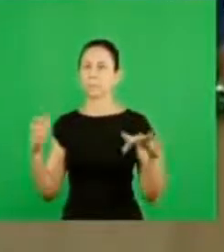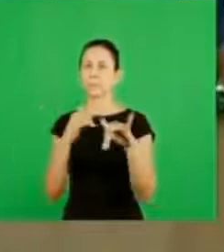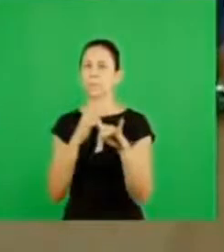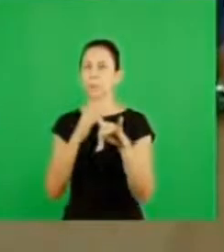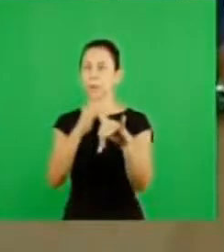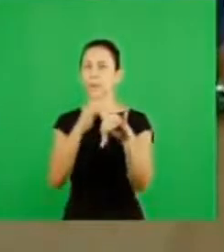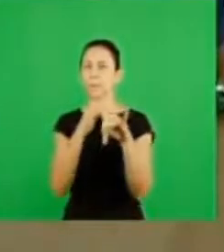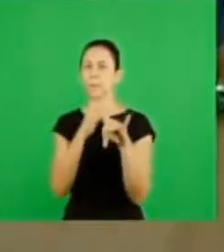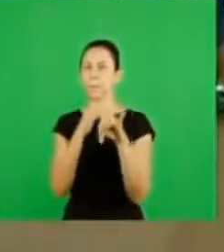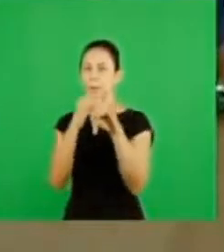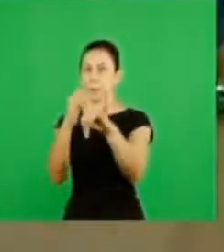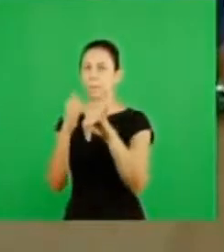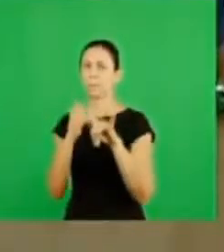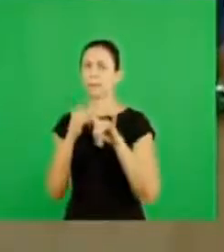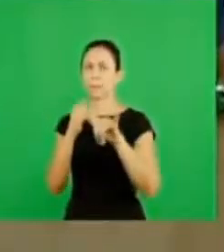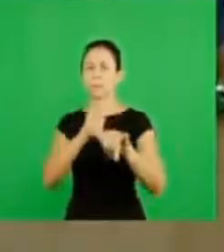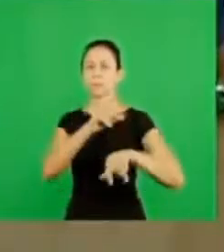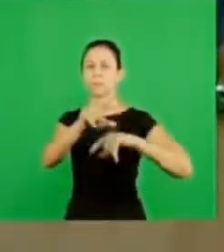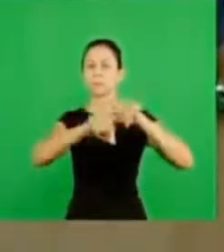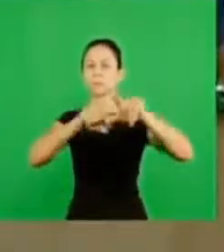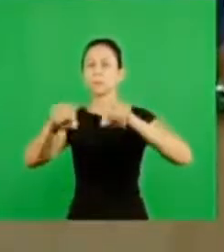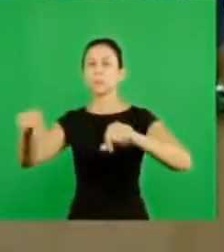Matthew.